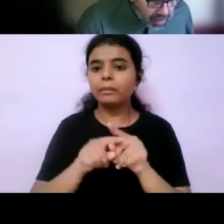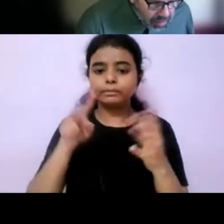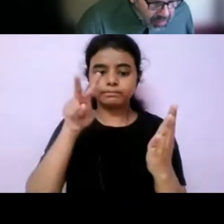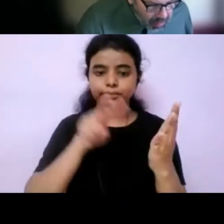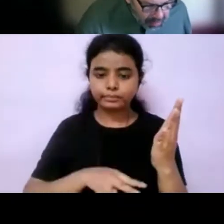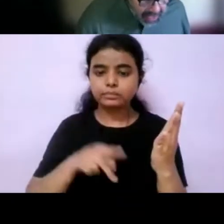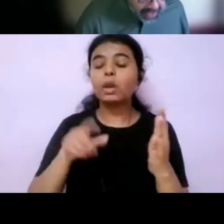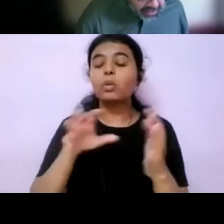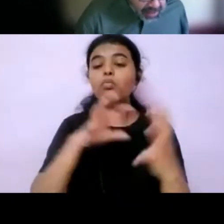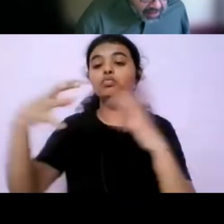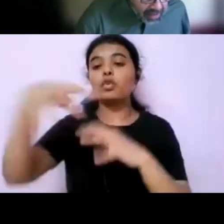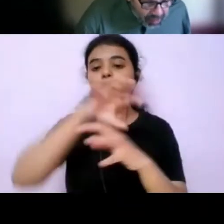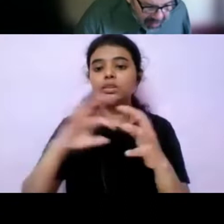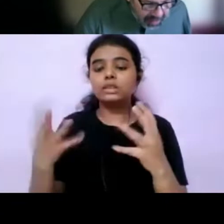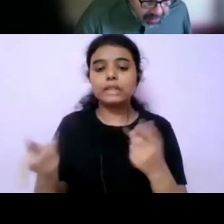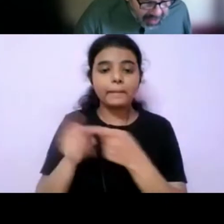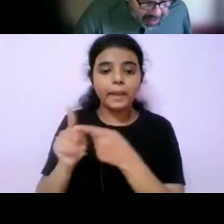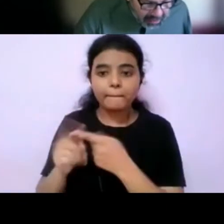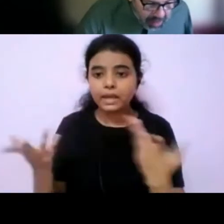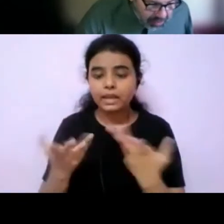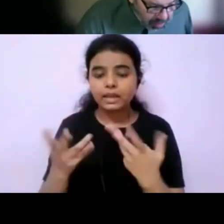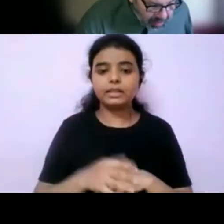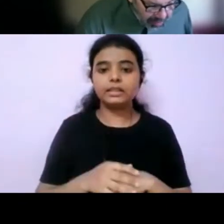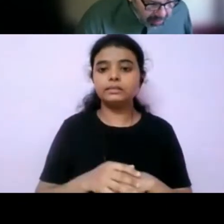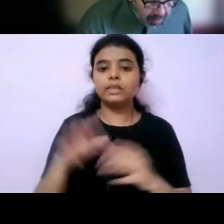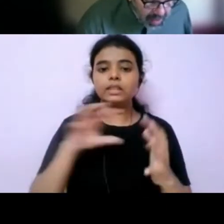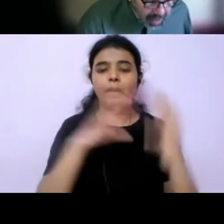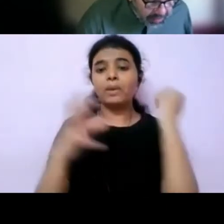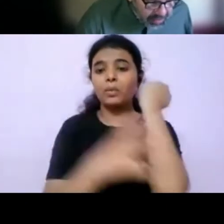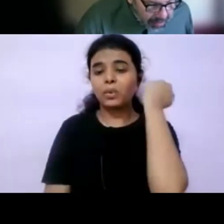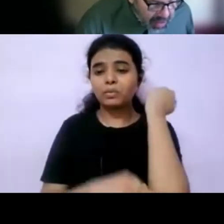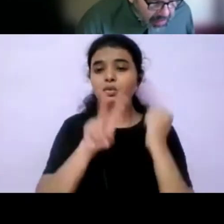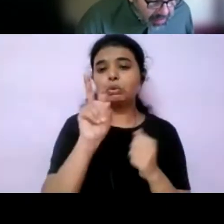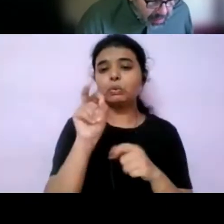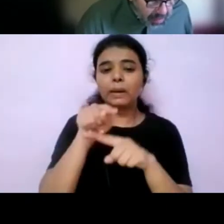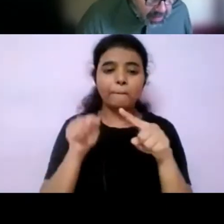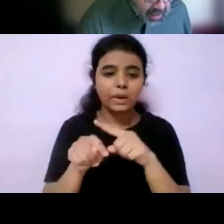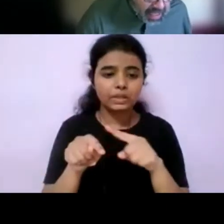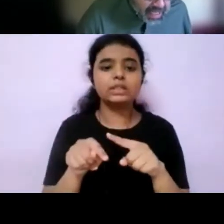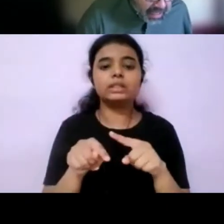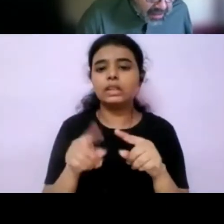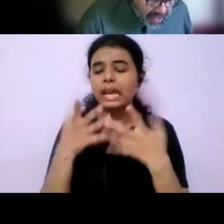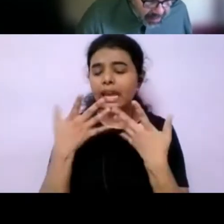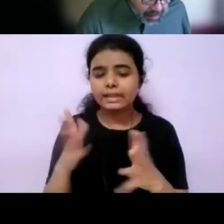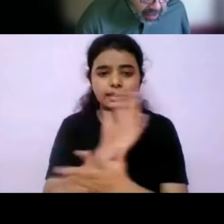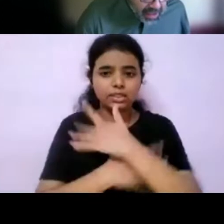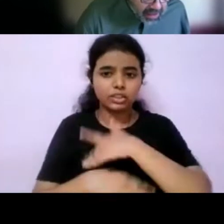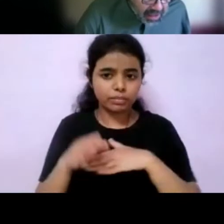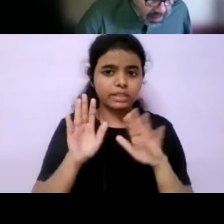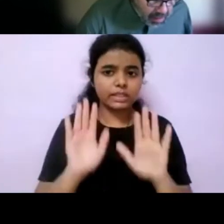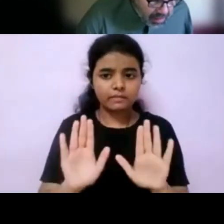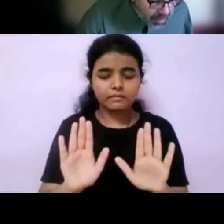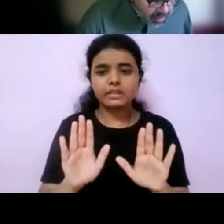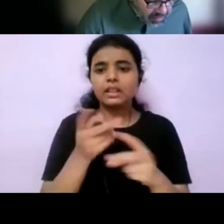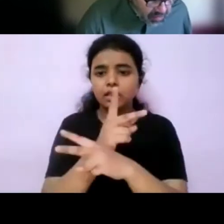on in the world? The World Bank estimates that 20% of the world's poorest people have some kind of disability and tend to be regarded in